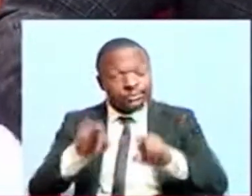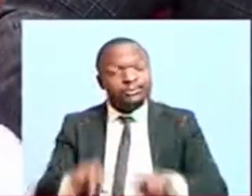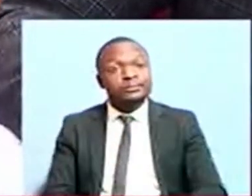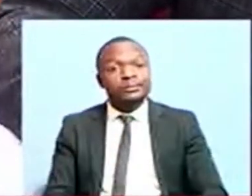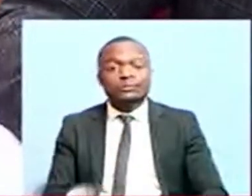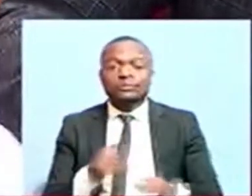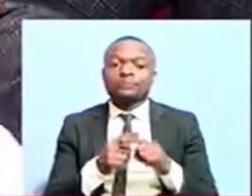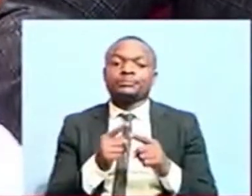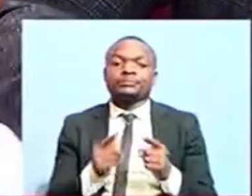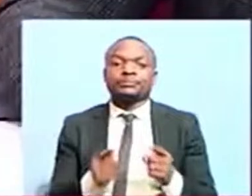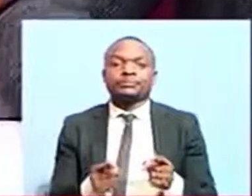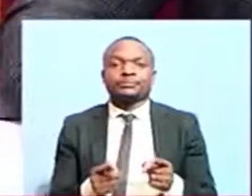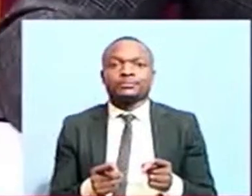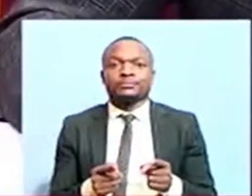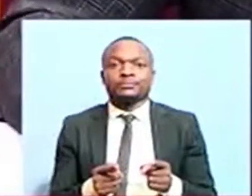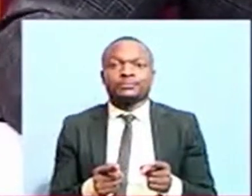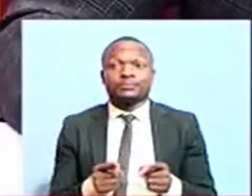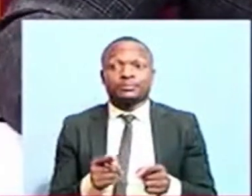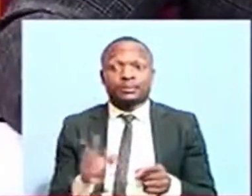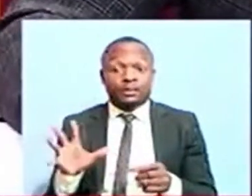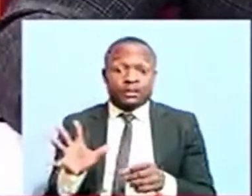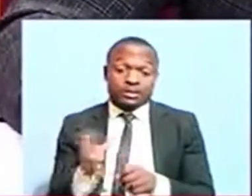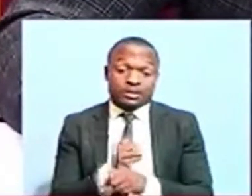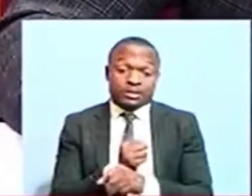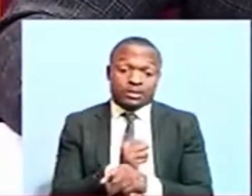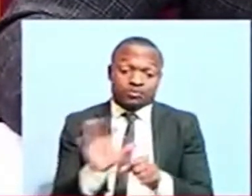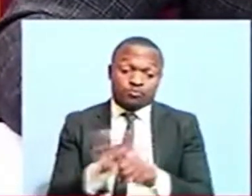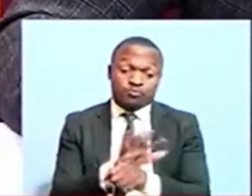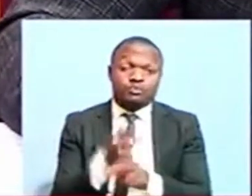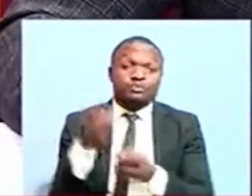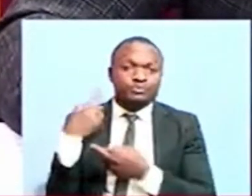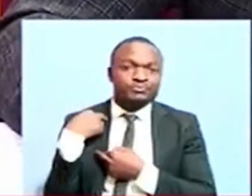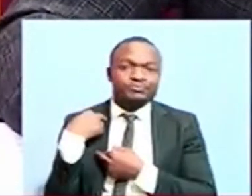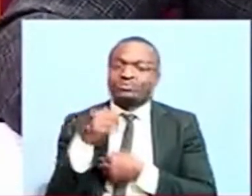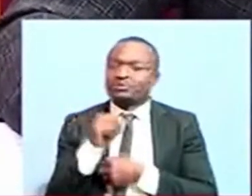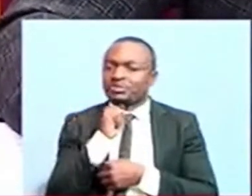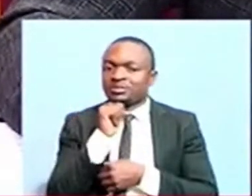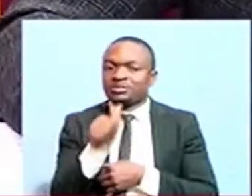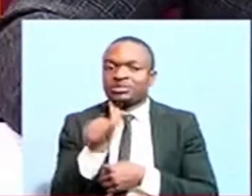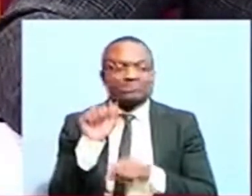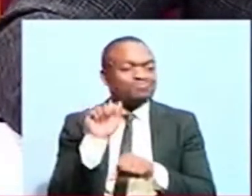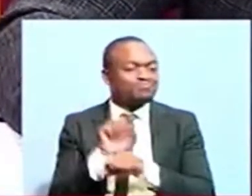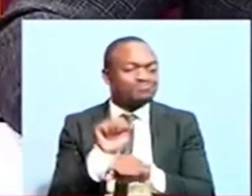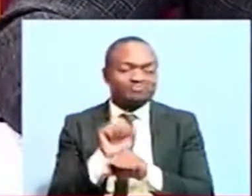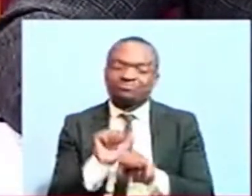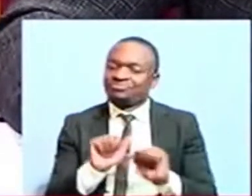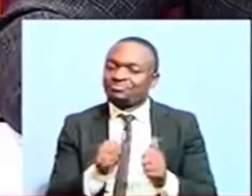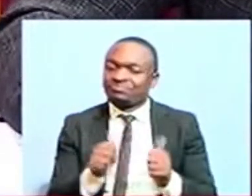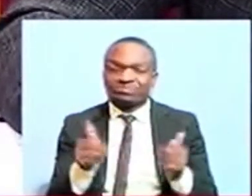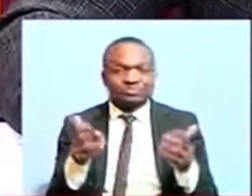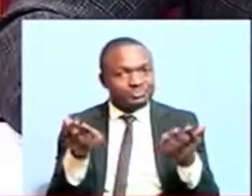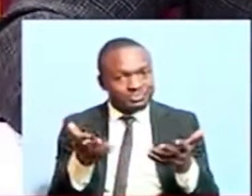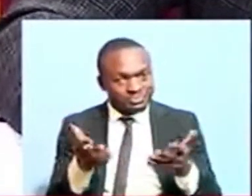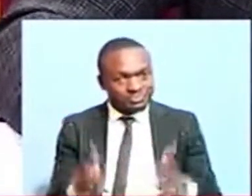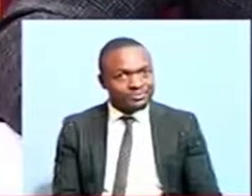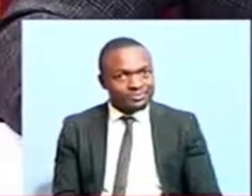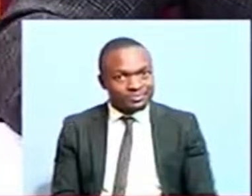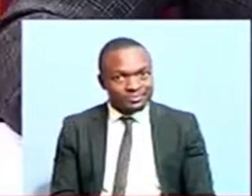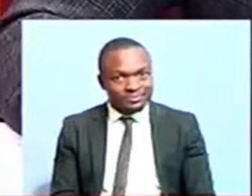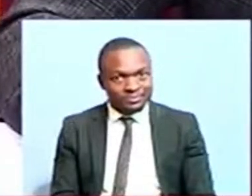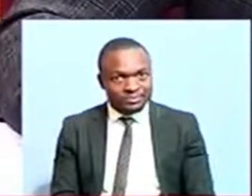but I take full responsibility, Chair, that we did not do well. Because